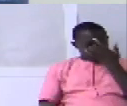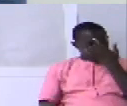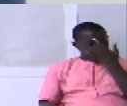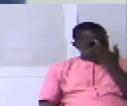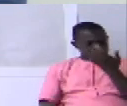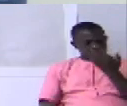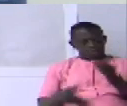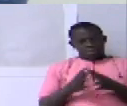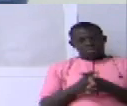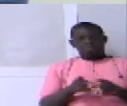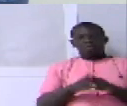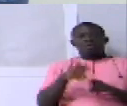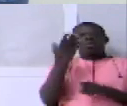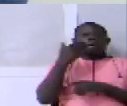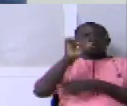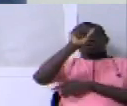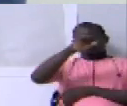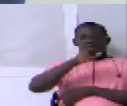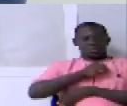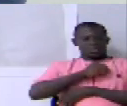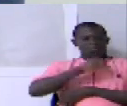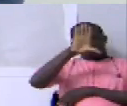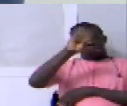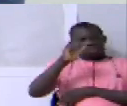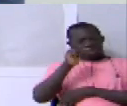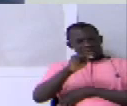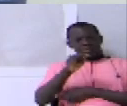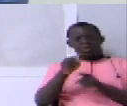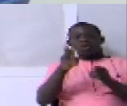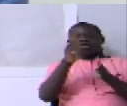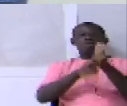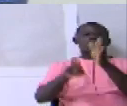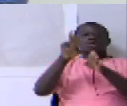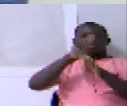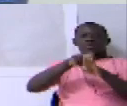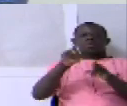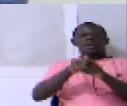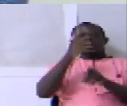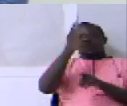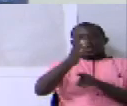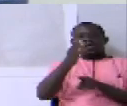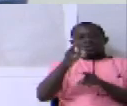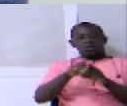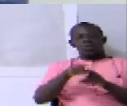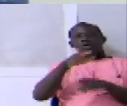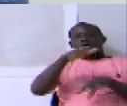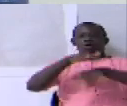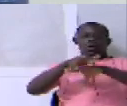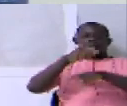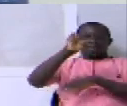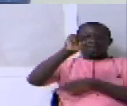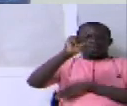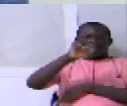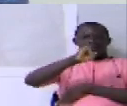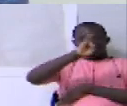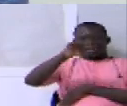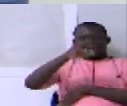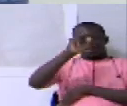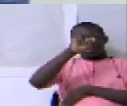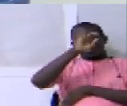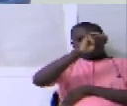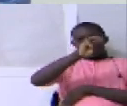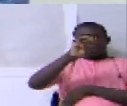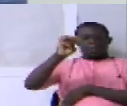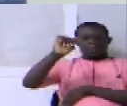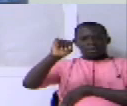when you were doing that, yeah, you were reporting directly to Ijame, and it was his prerogative